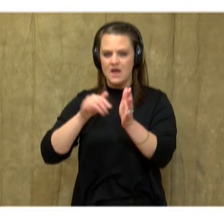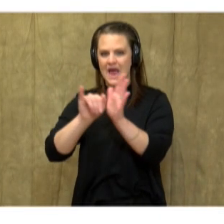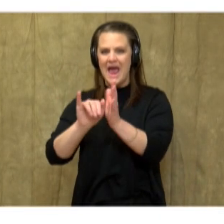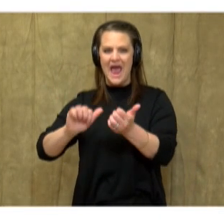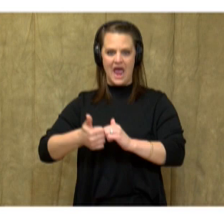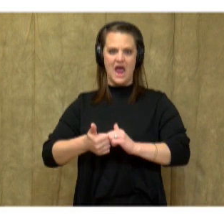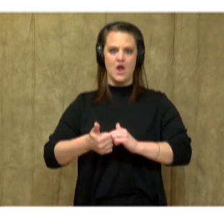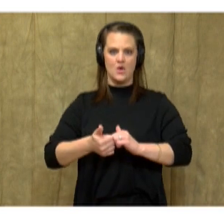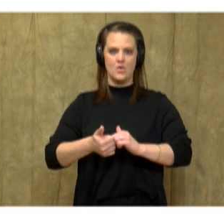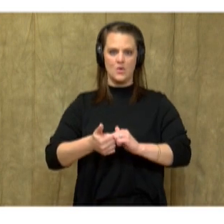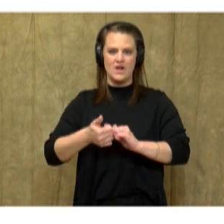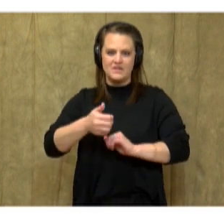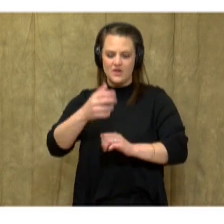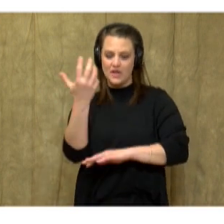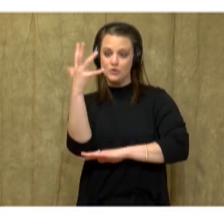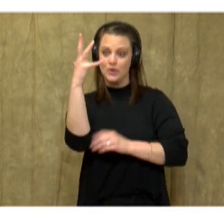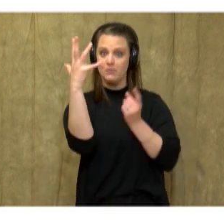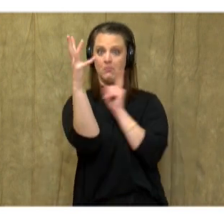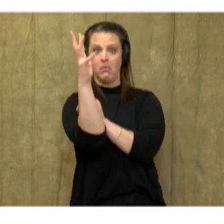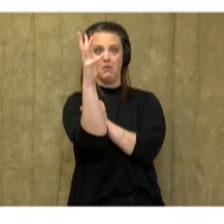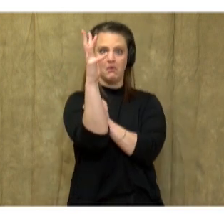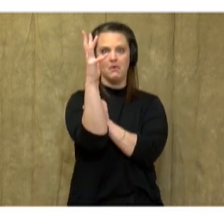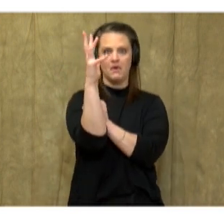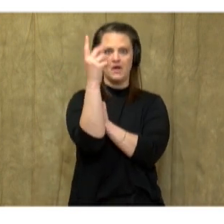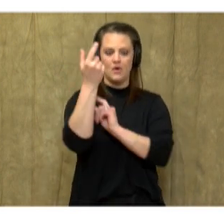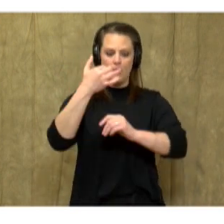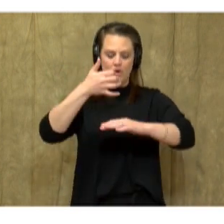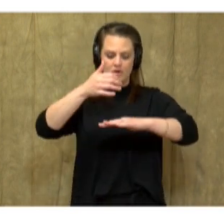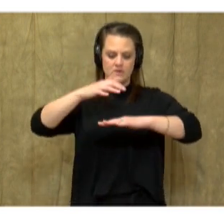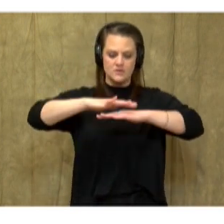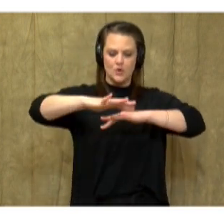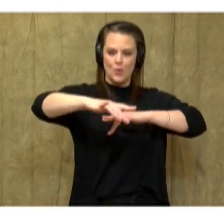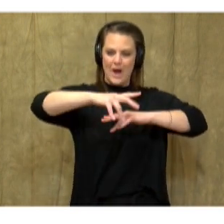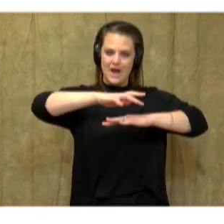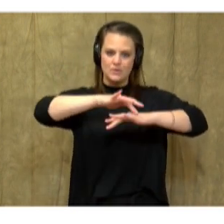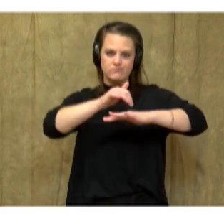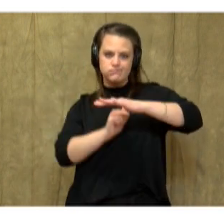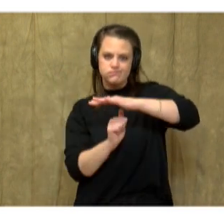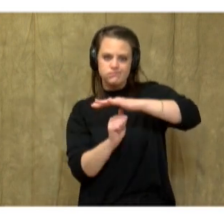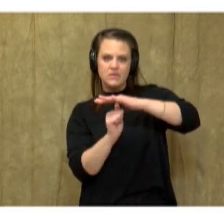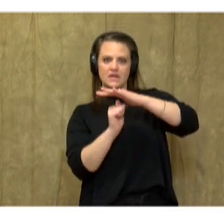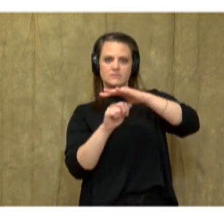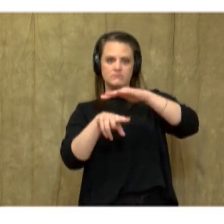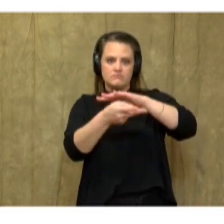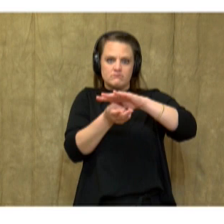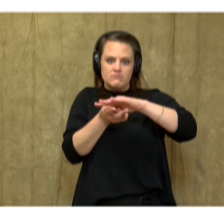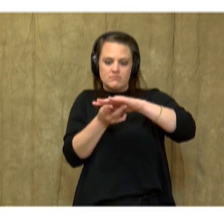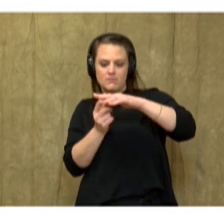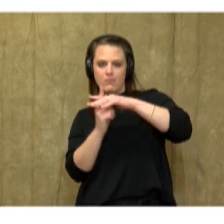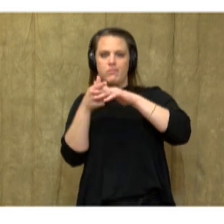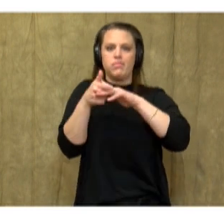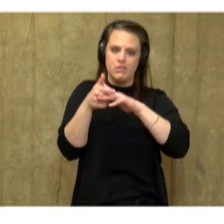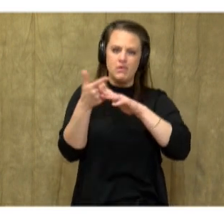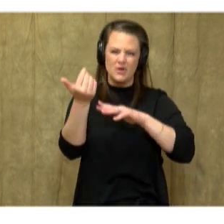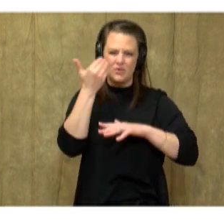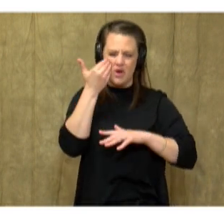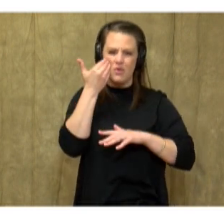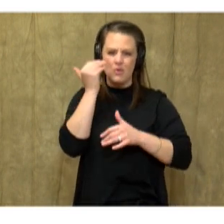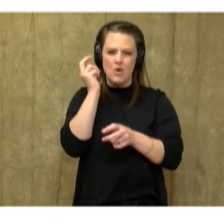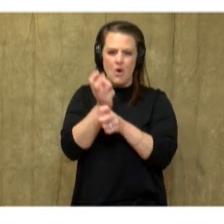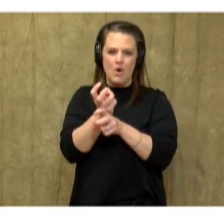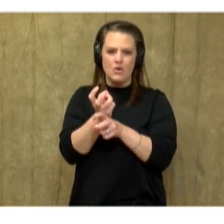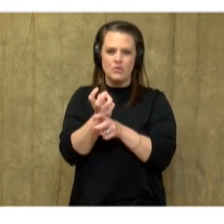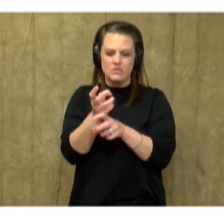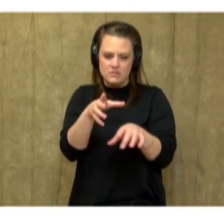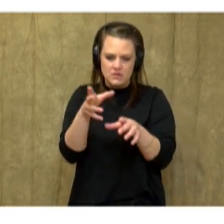we're fighting when they're hidden behind brush or underground or wherever. Very hard to find them. But also the Viet Cong were